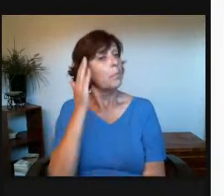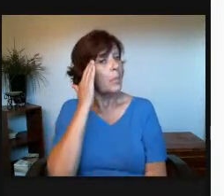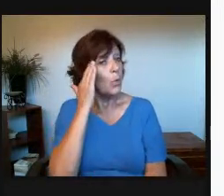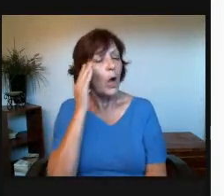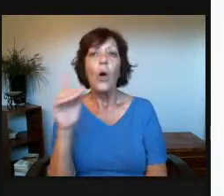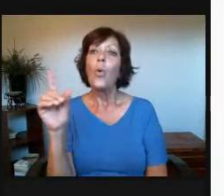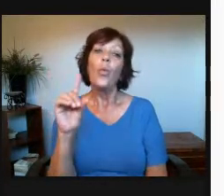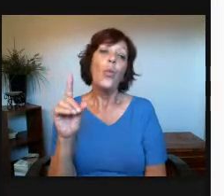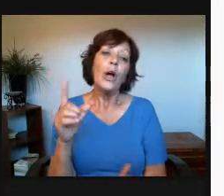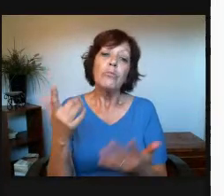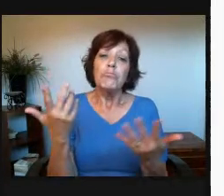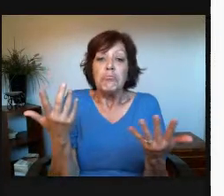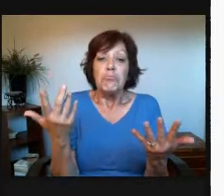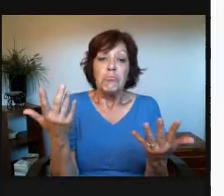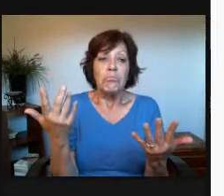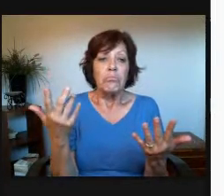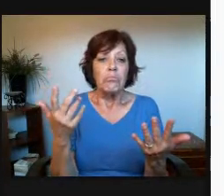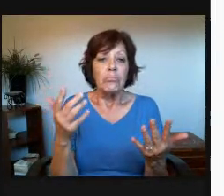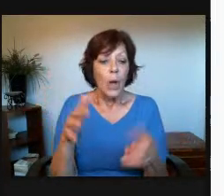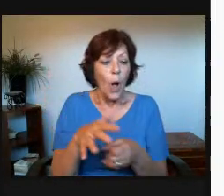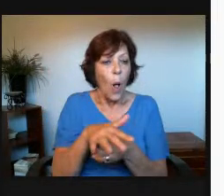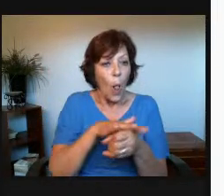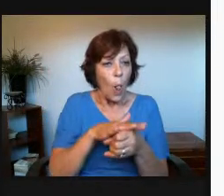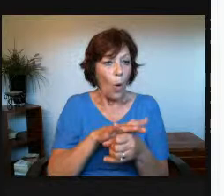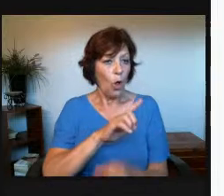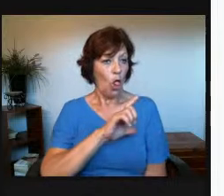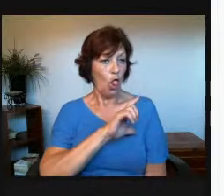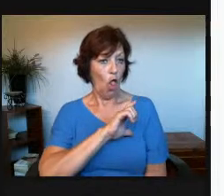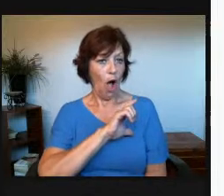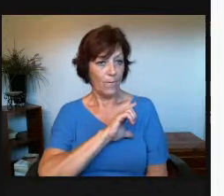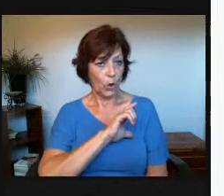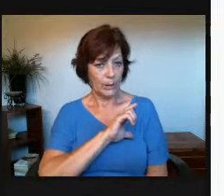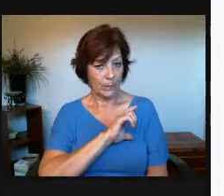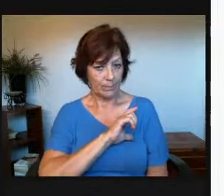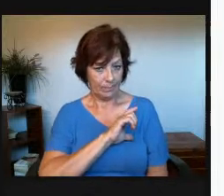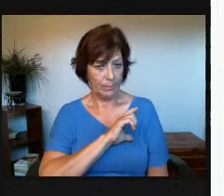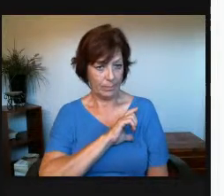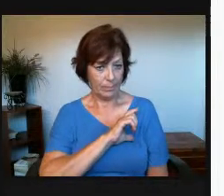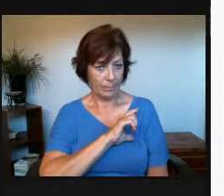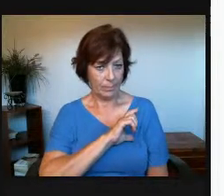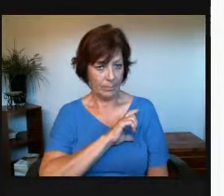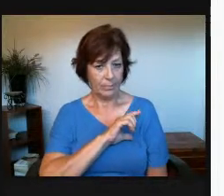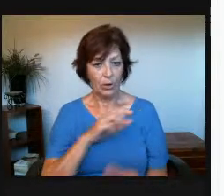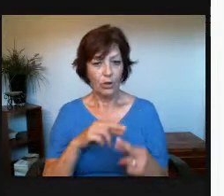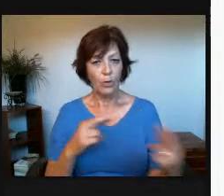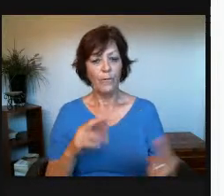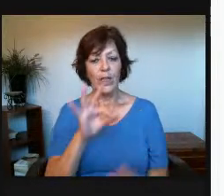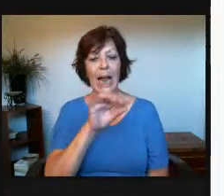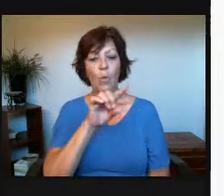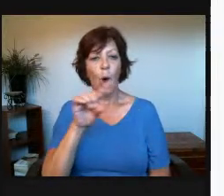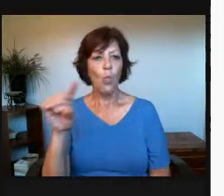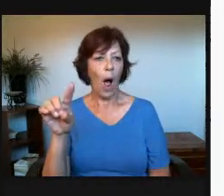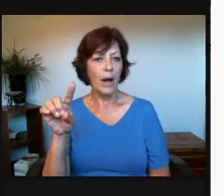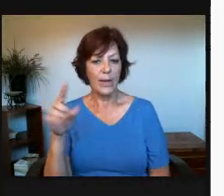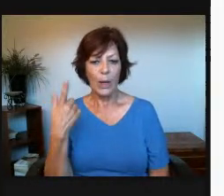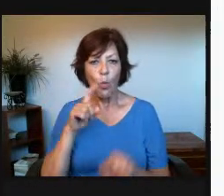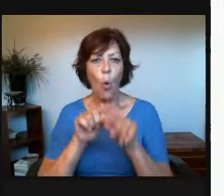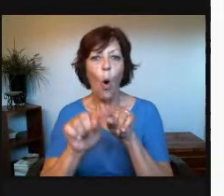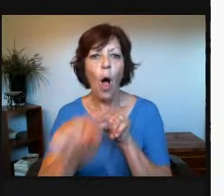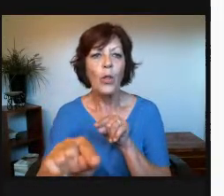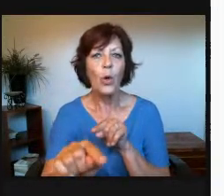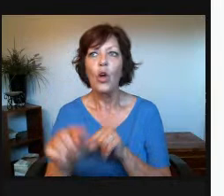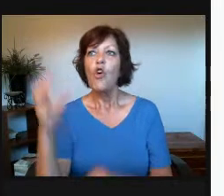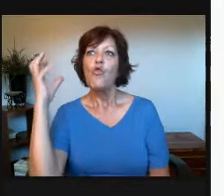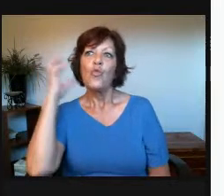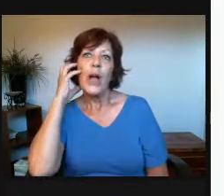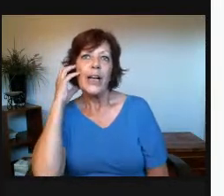they come from? They come from local law enforcement, reverse 911, from the radio, from the television, from